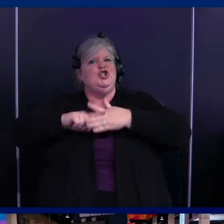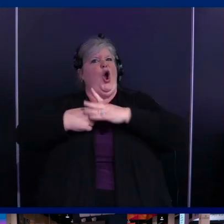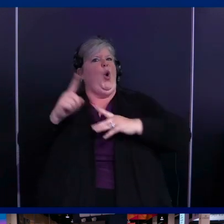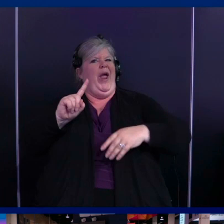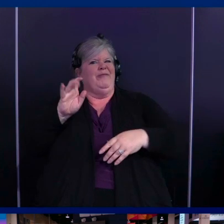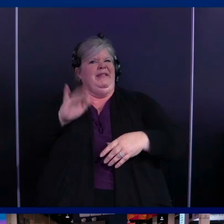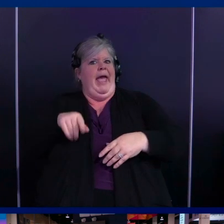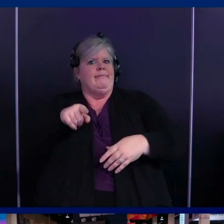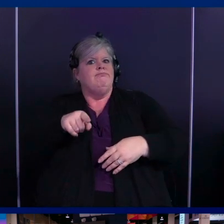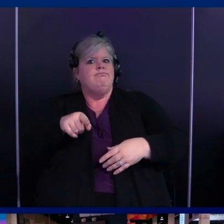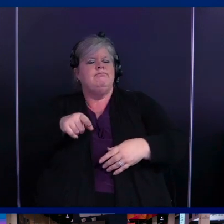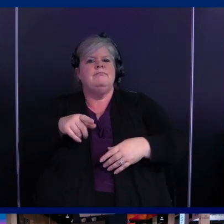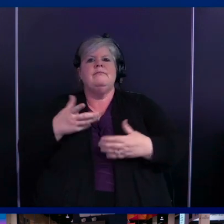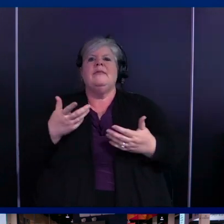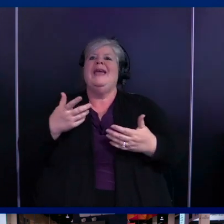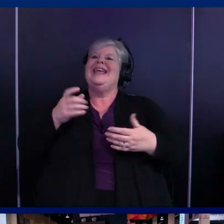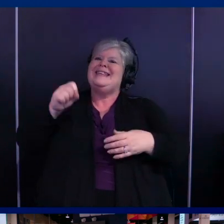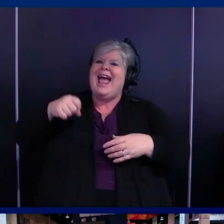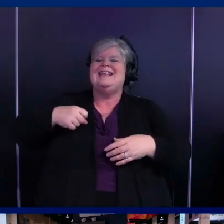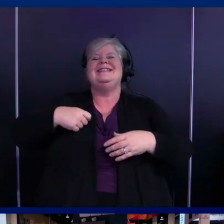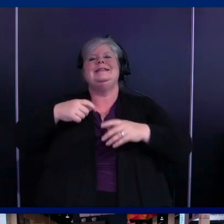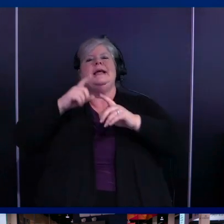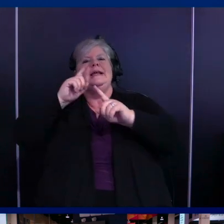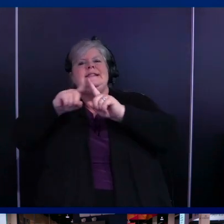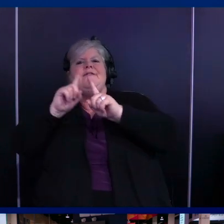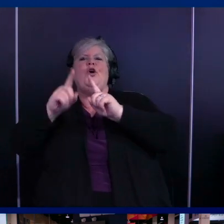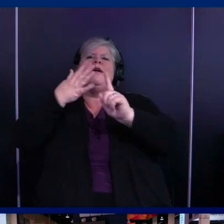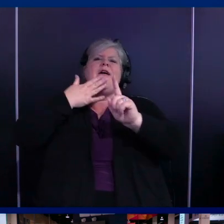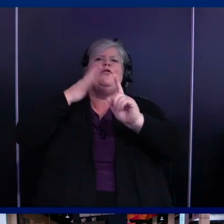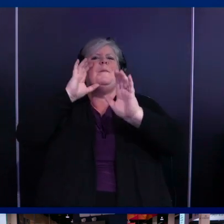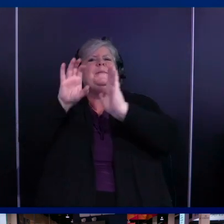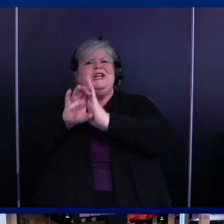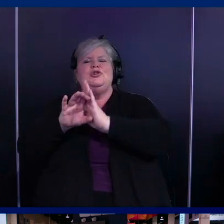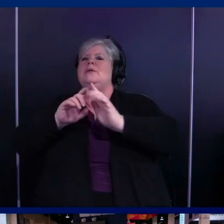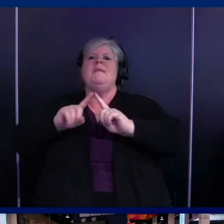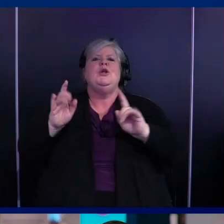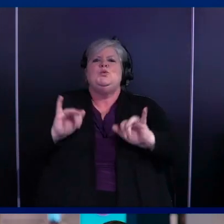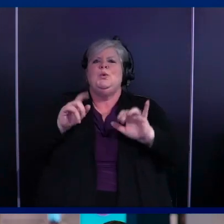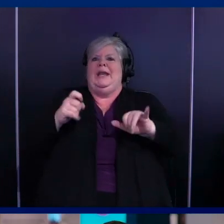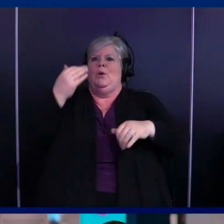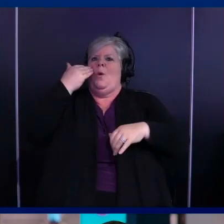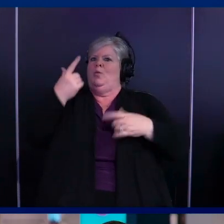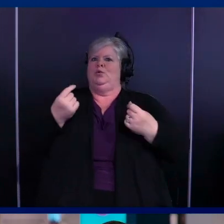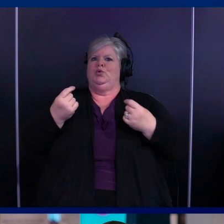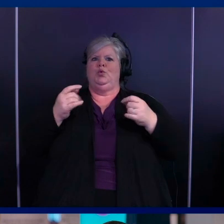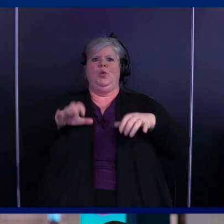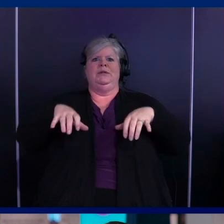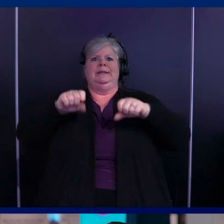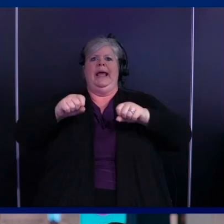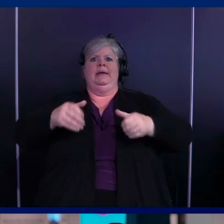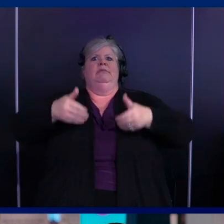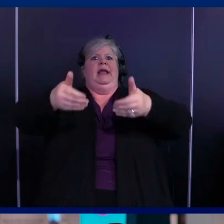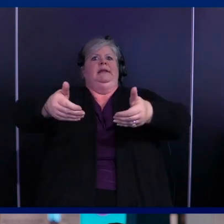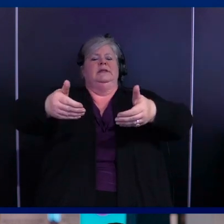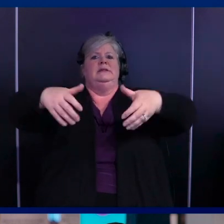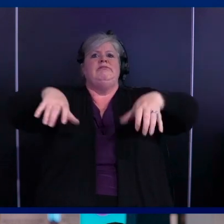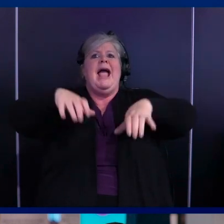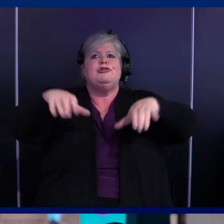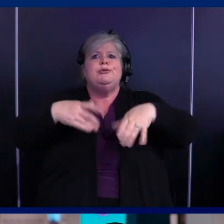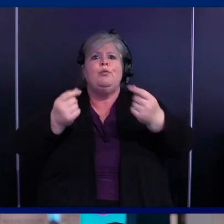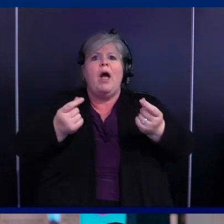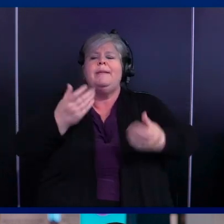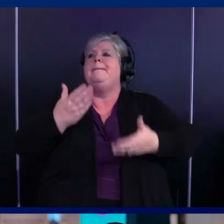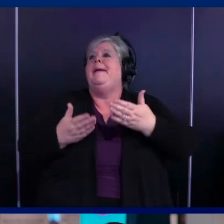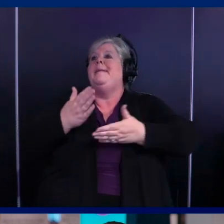just having these visuals, but it's the actions you take next. Is there somebody who needs to rotate